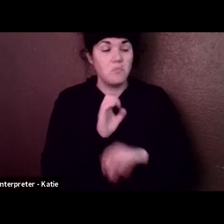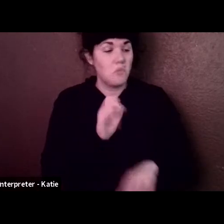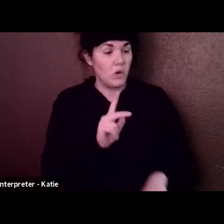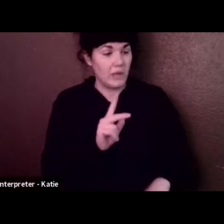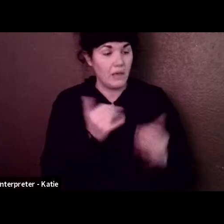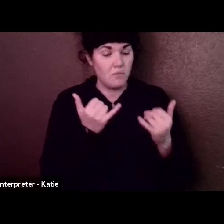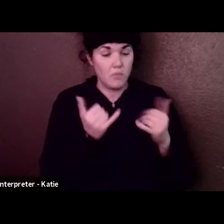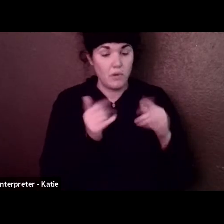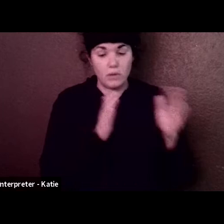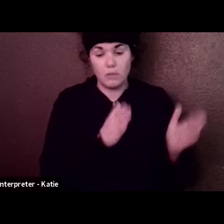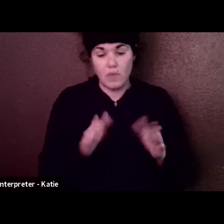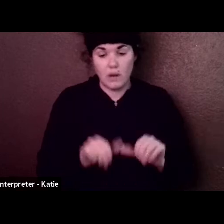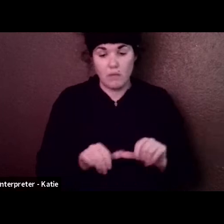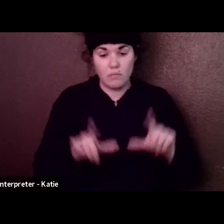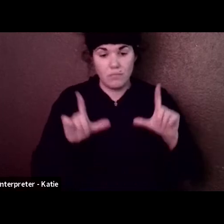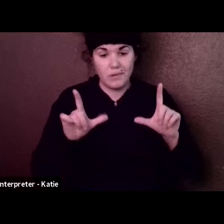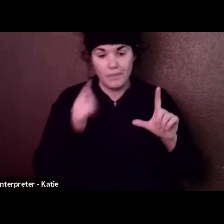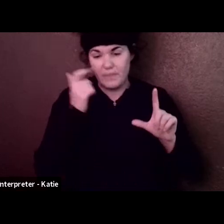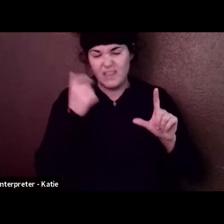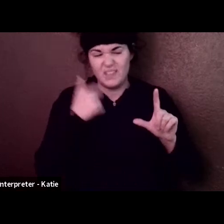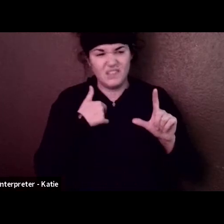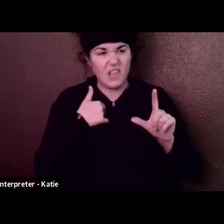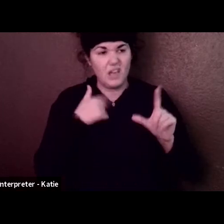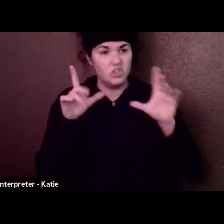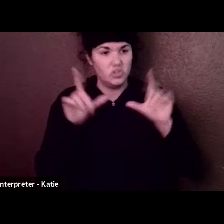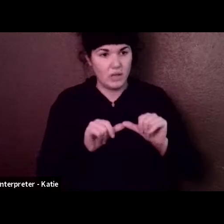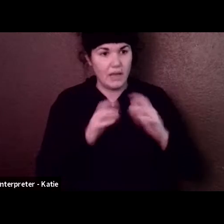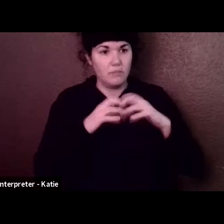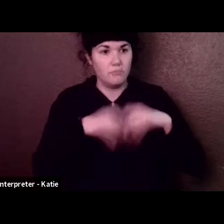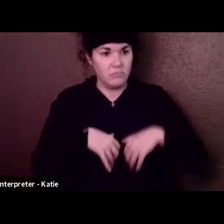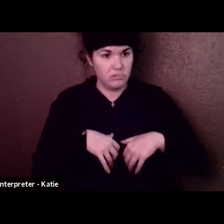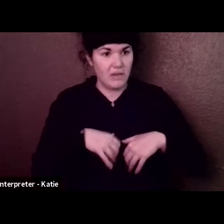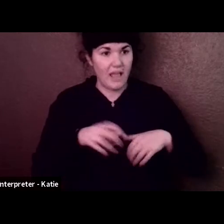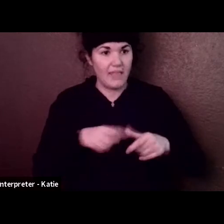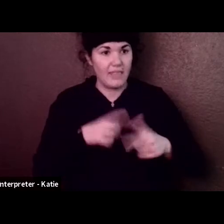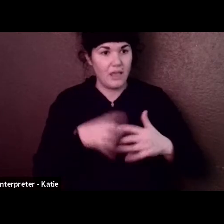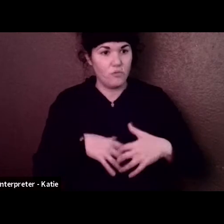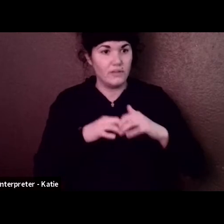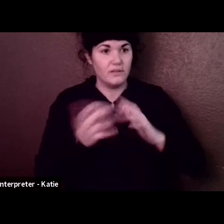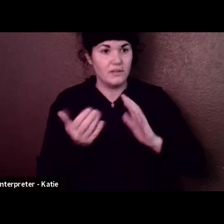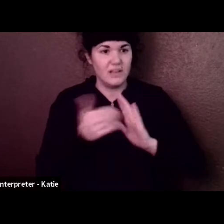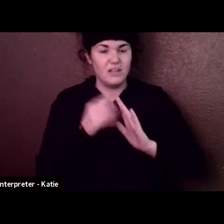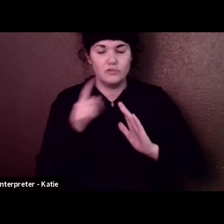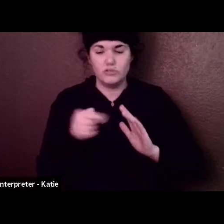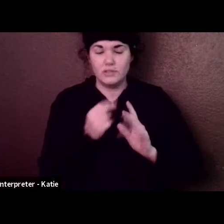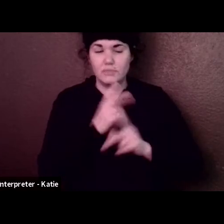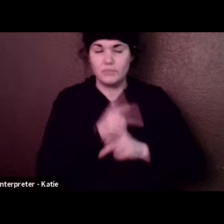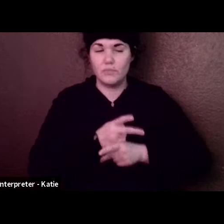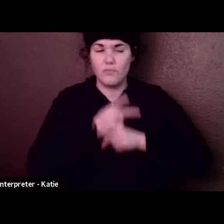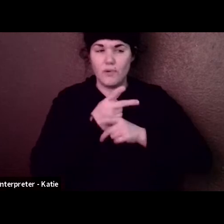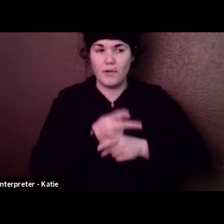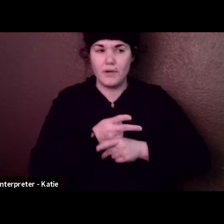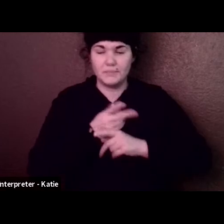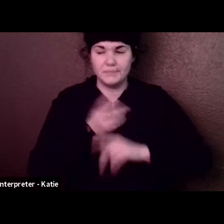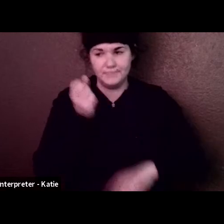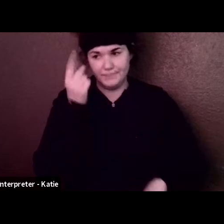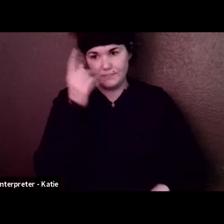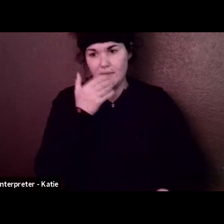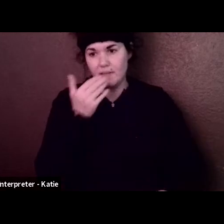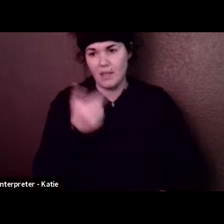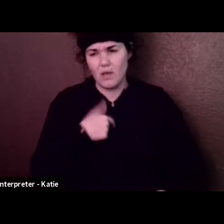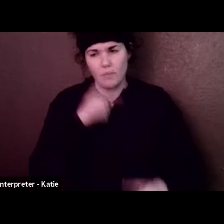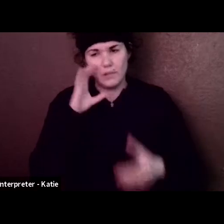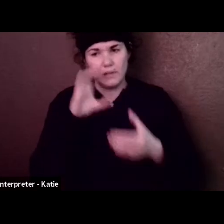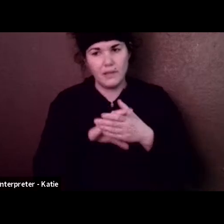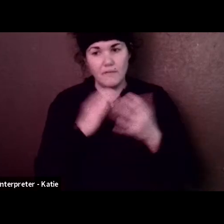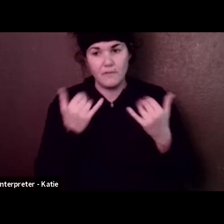up i kind of shut it all down and restart it thank you it's kind of a cautionary step understood thank you i do believe we are